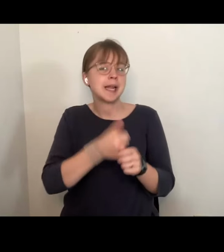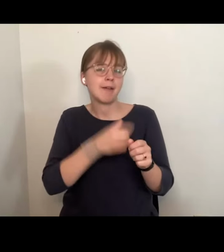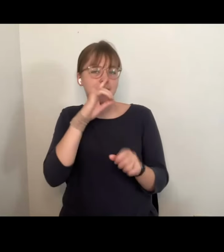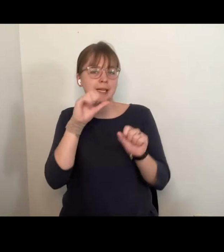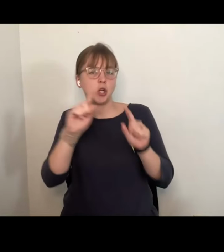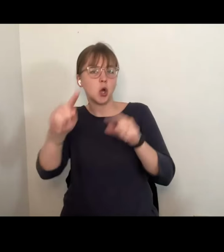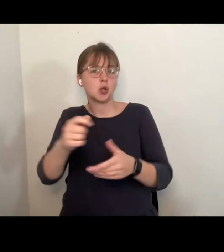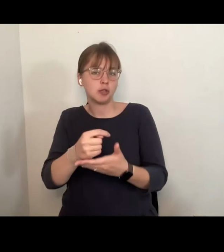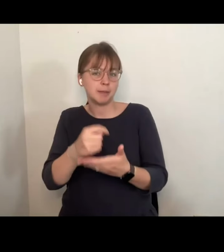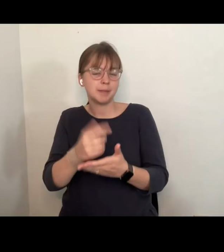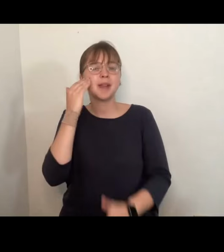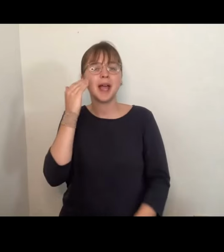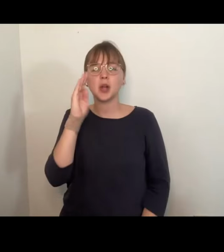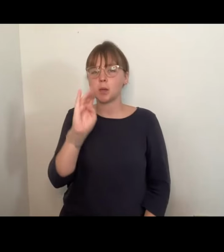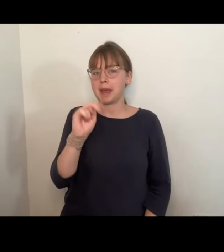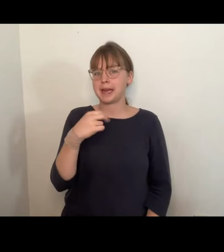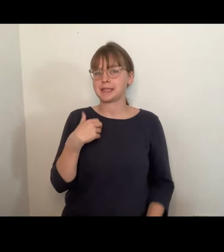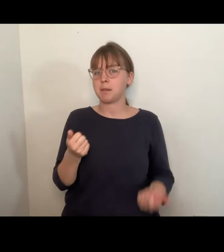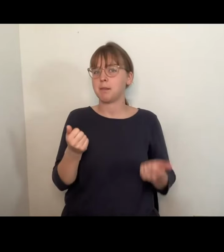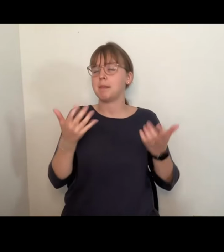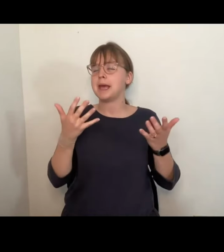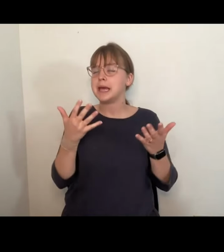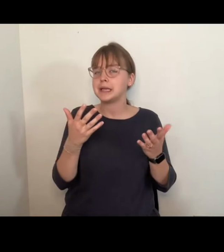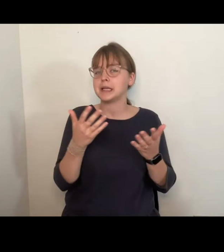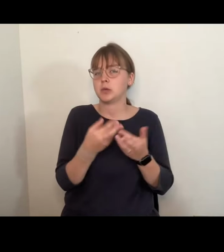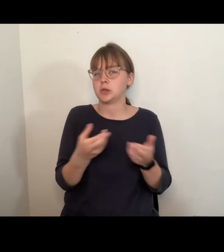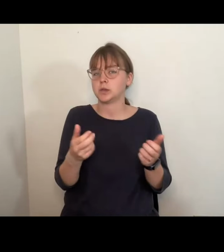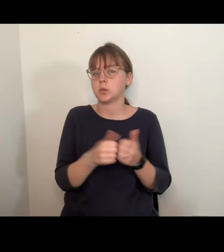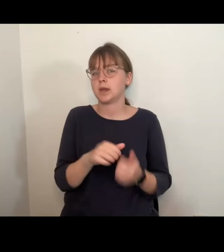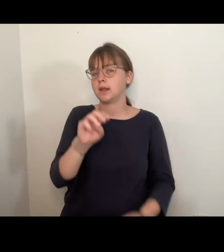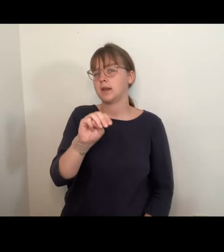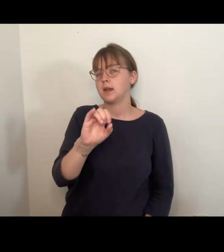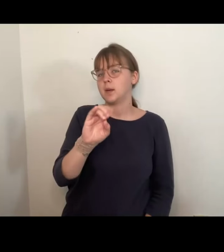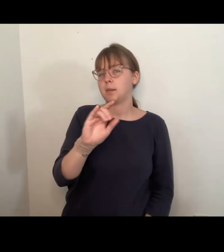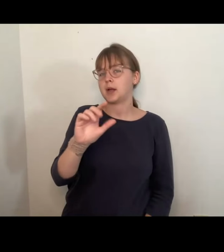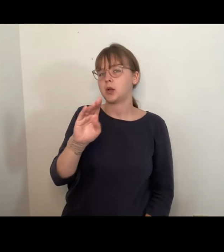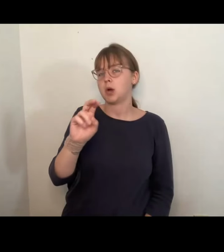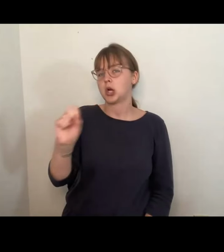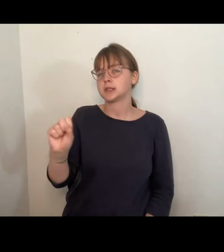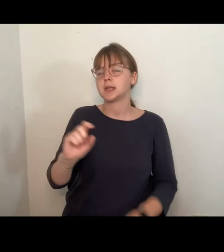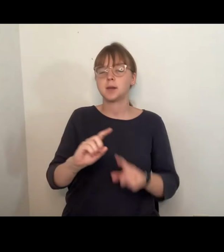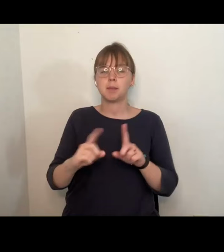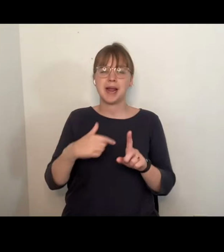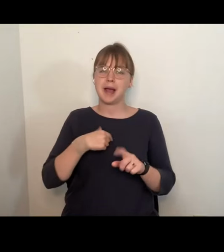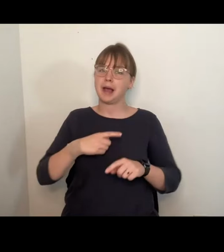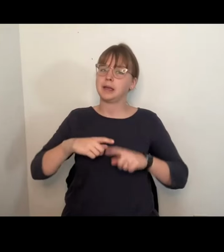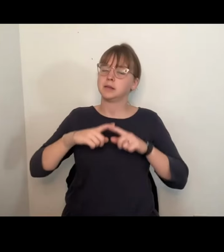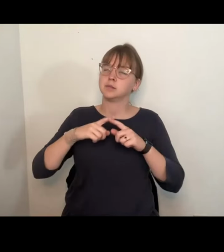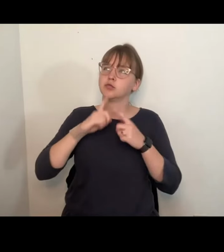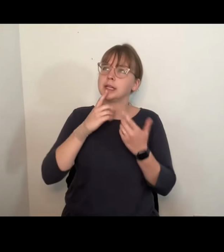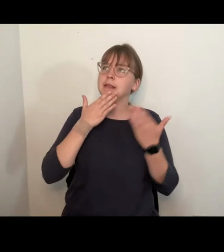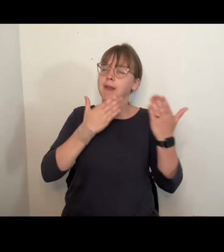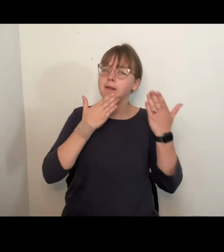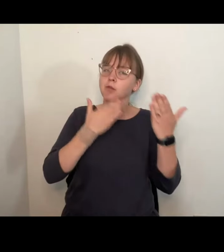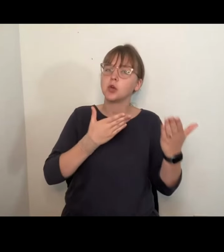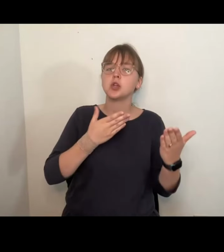know that Ben has a lot of resources with Michael Barnes and some others who, I am so beholden to those folks who recognize the